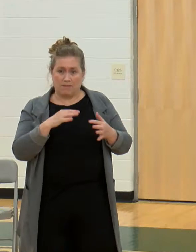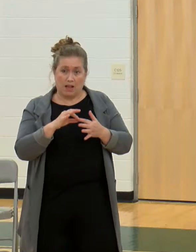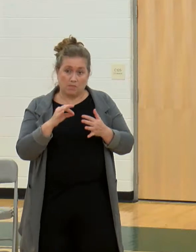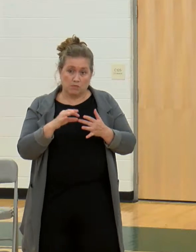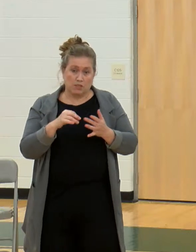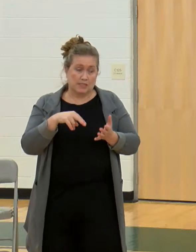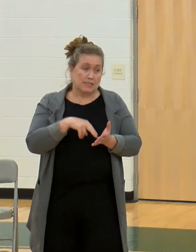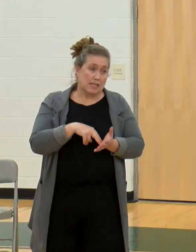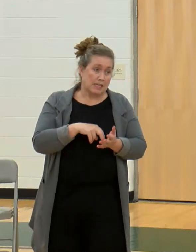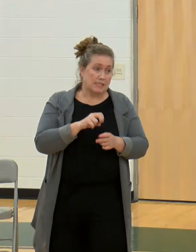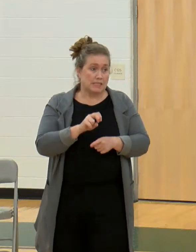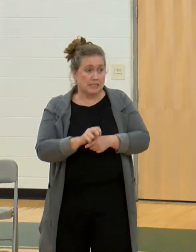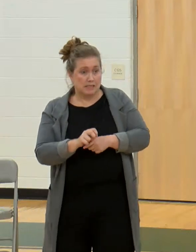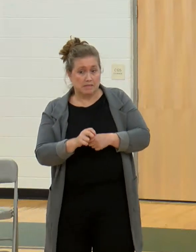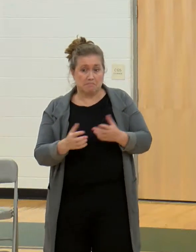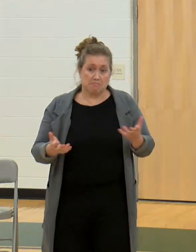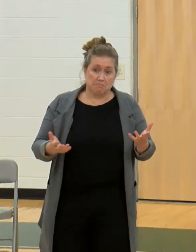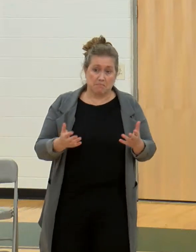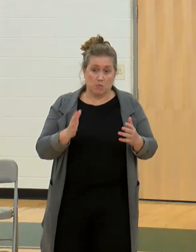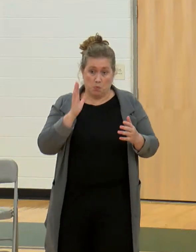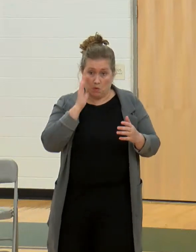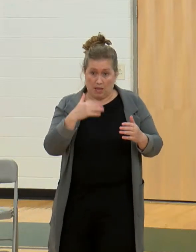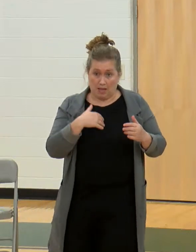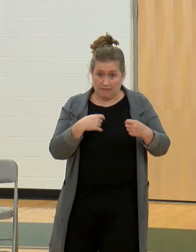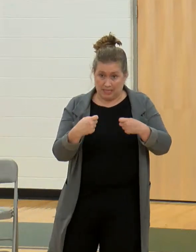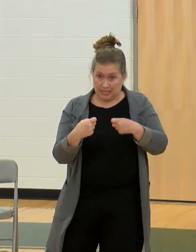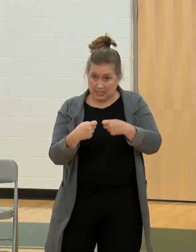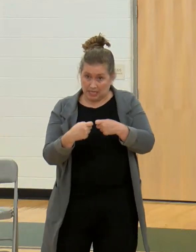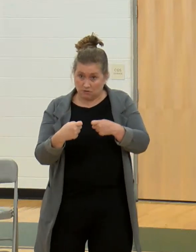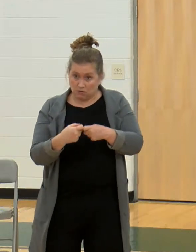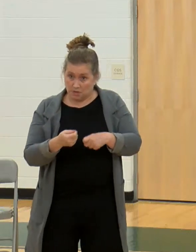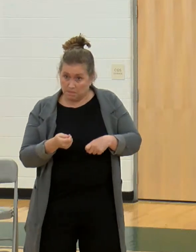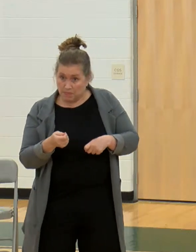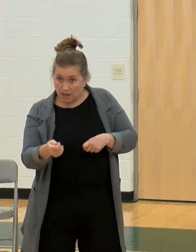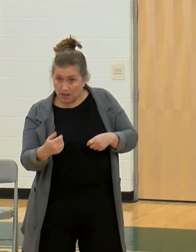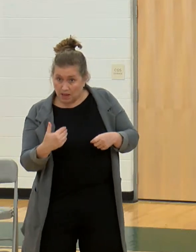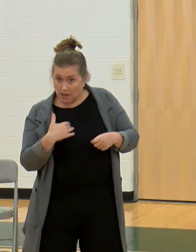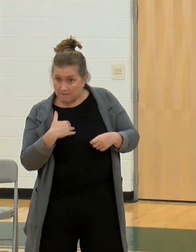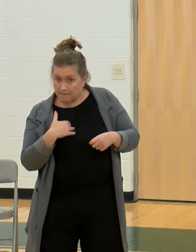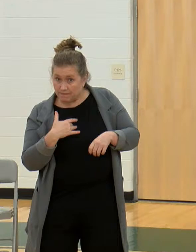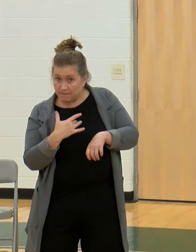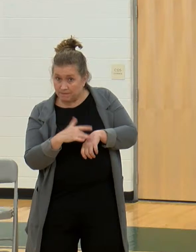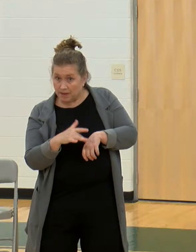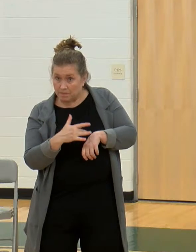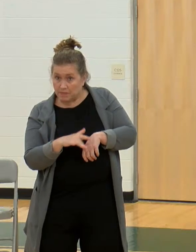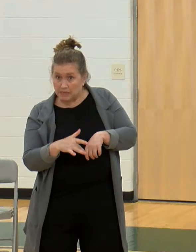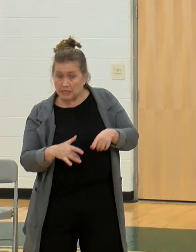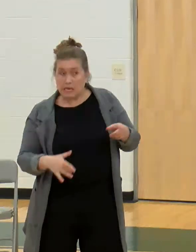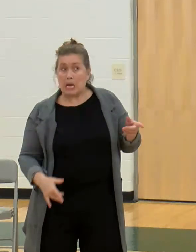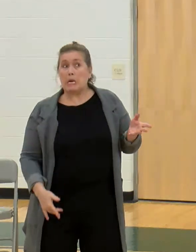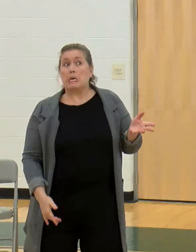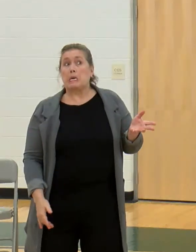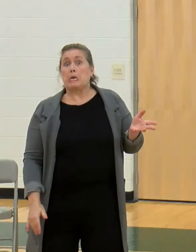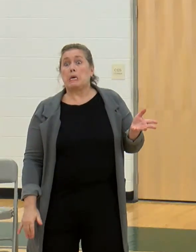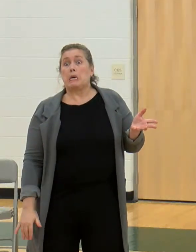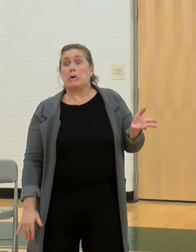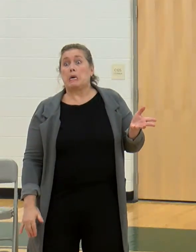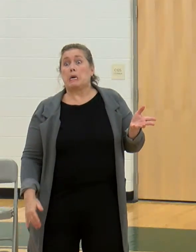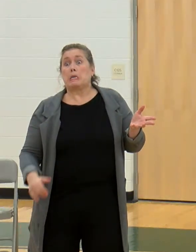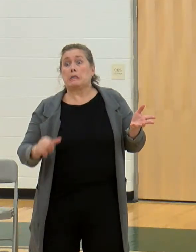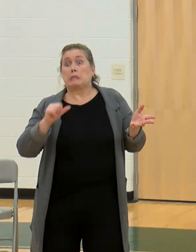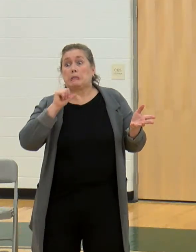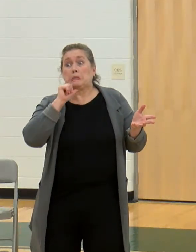be anything electrical? I don't think that's currently in the design, but we're definitely